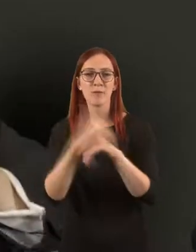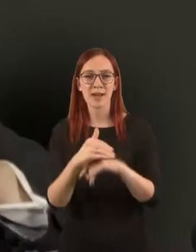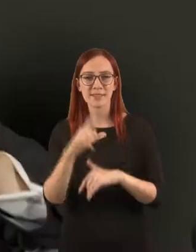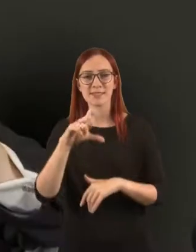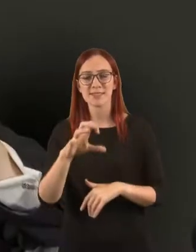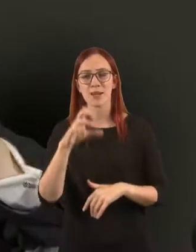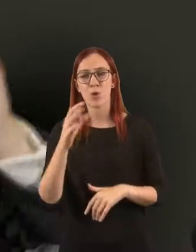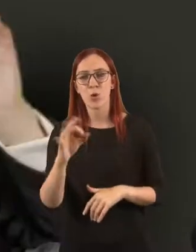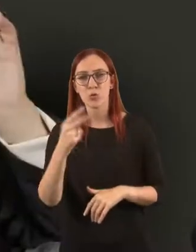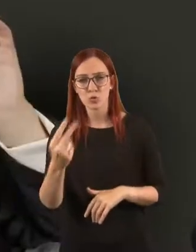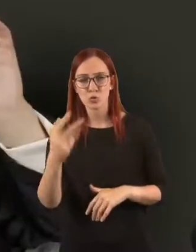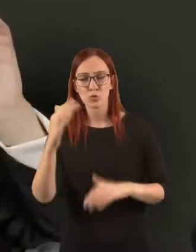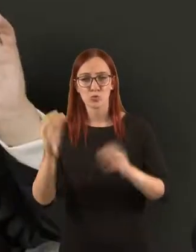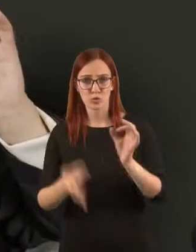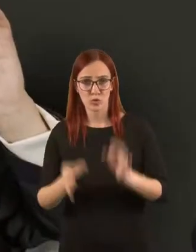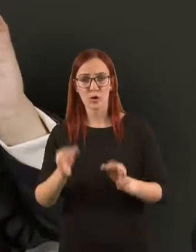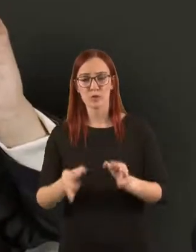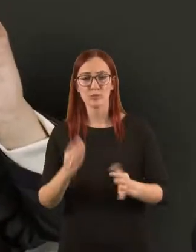see that